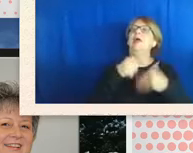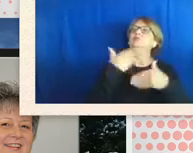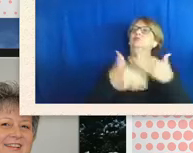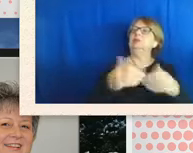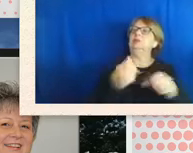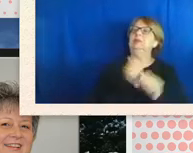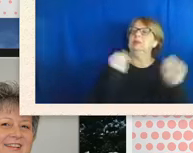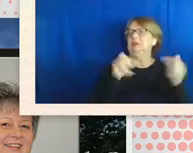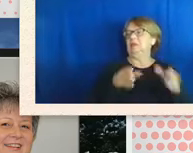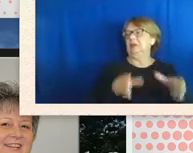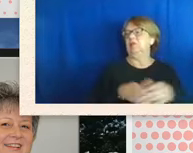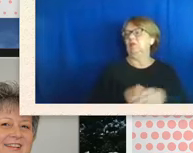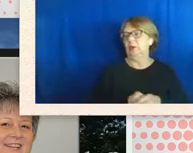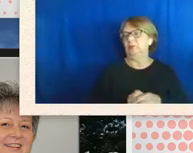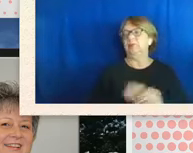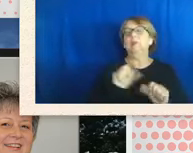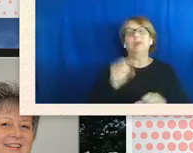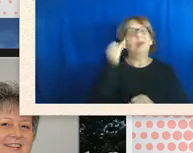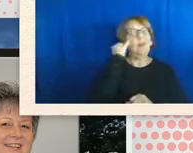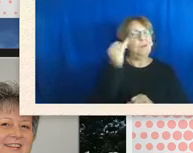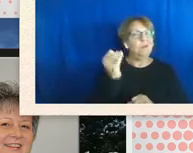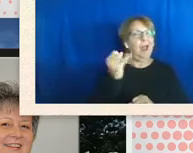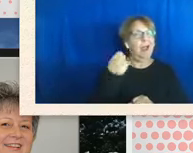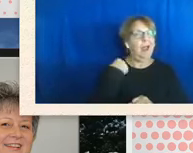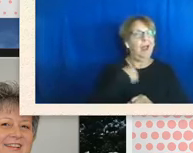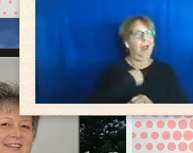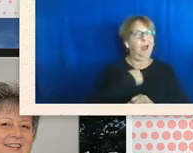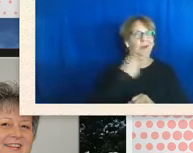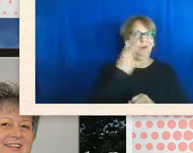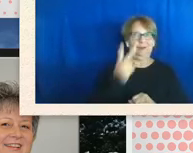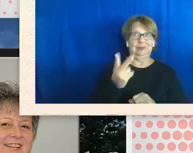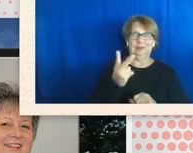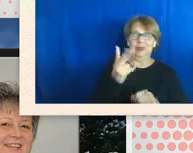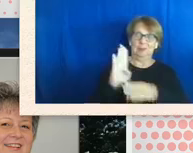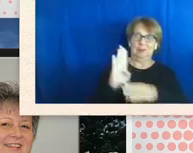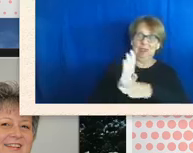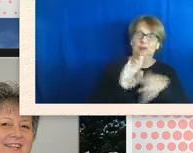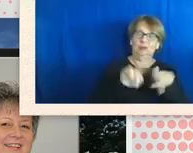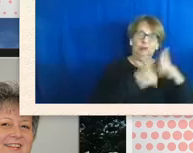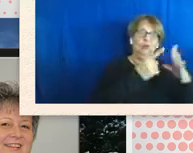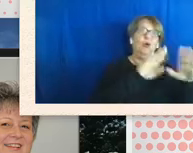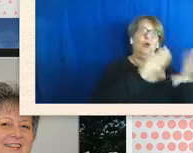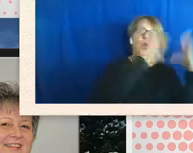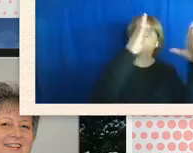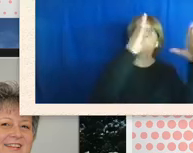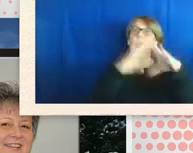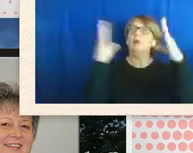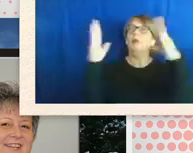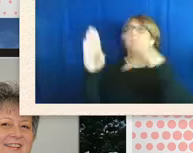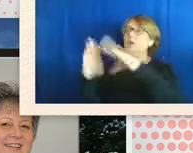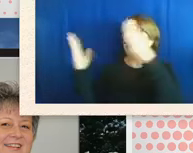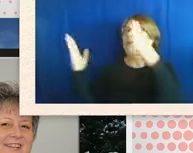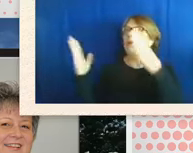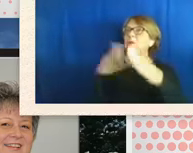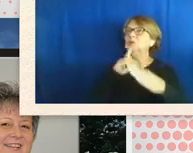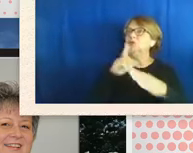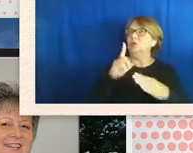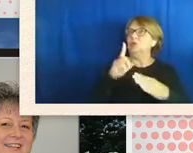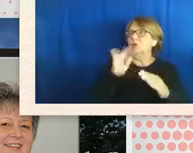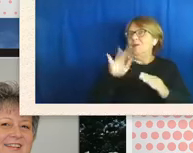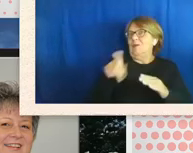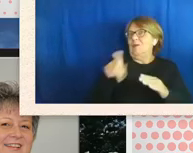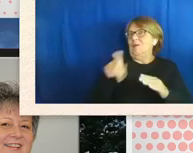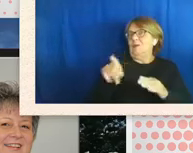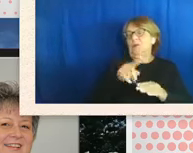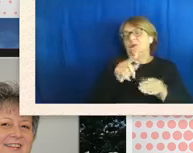you can imagine, as we've seen businesses starting to open up, I'm sure if you've been able to get out from your home,